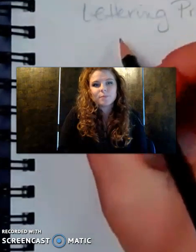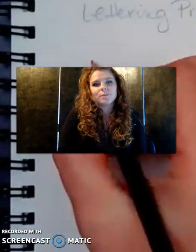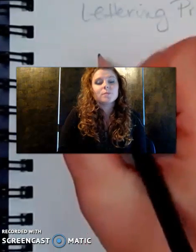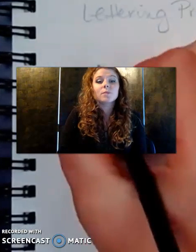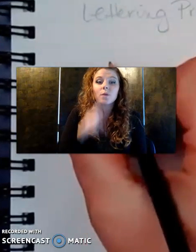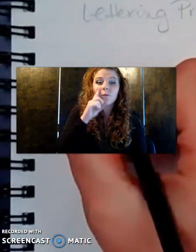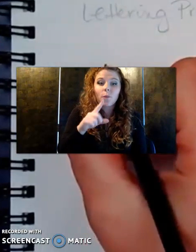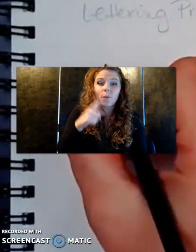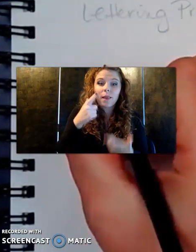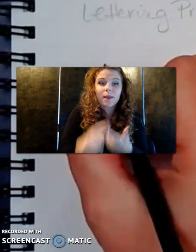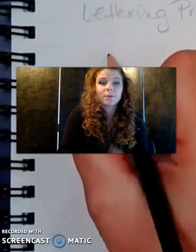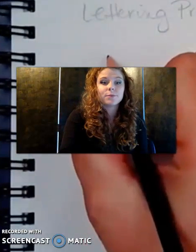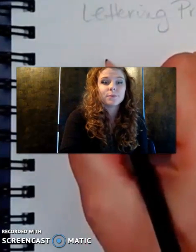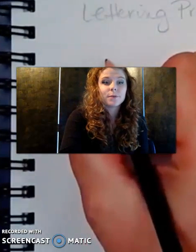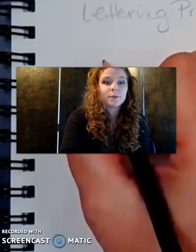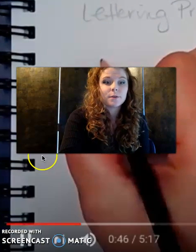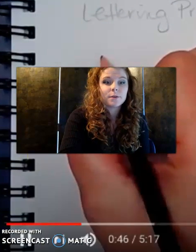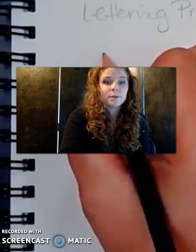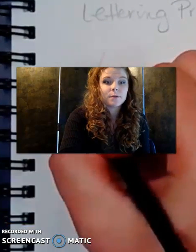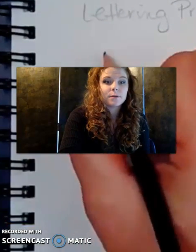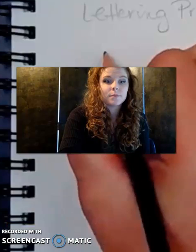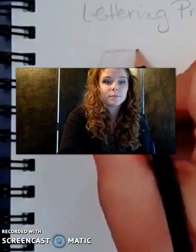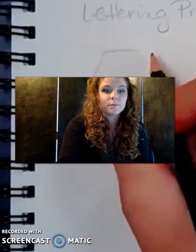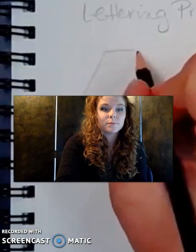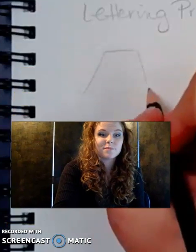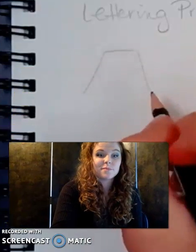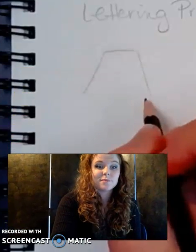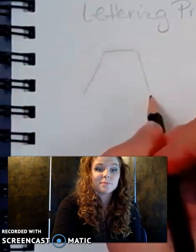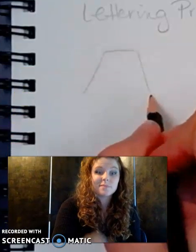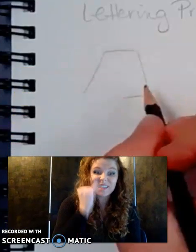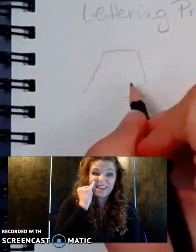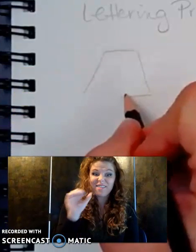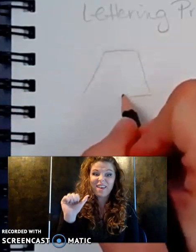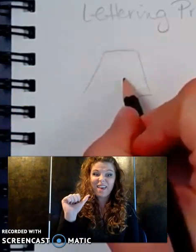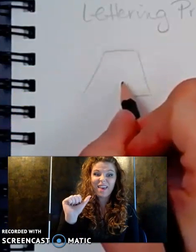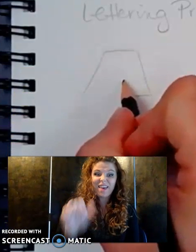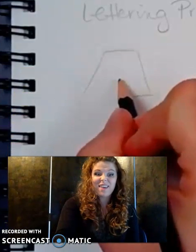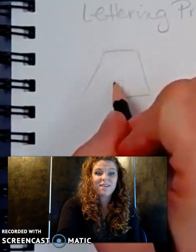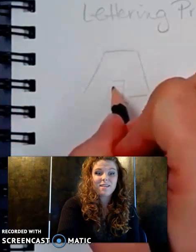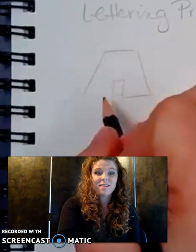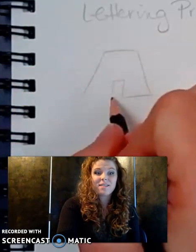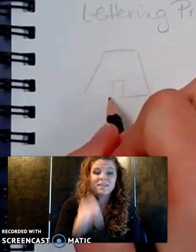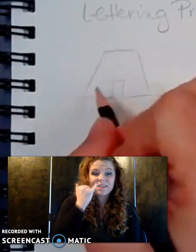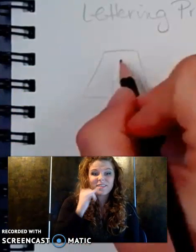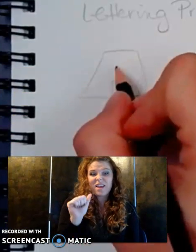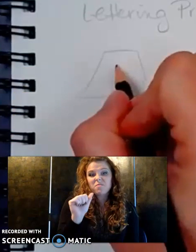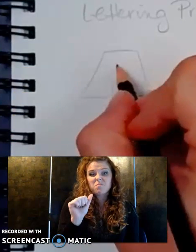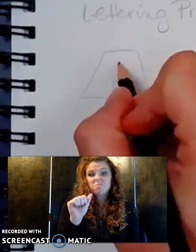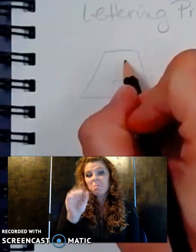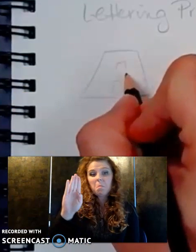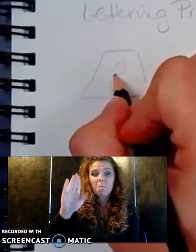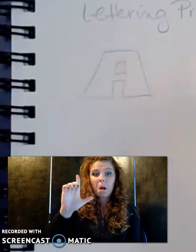do letters, if I want to do an A in a block, I could just do